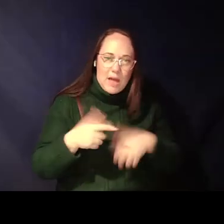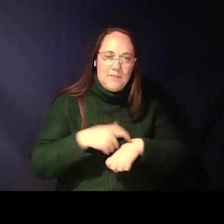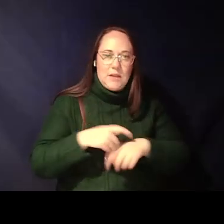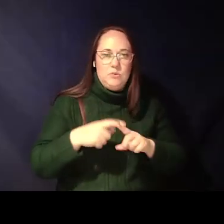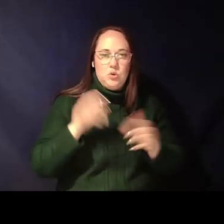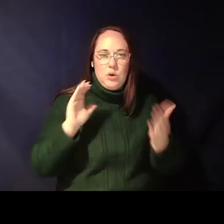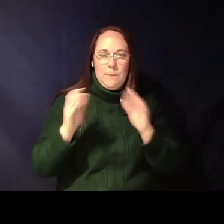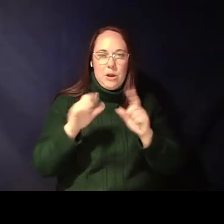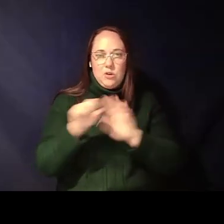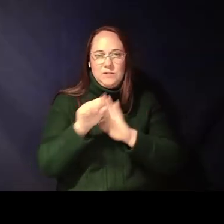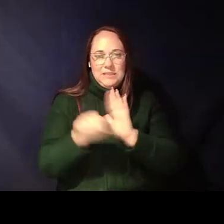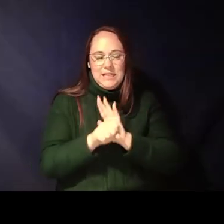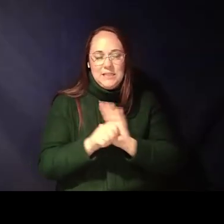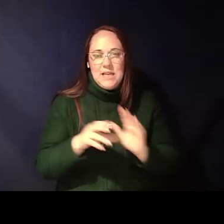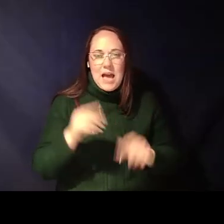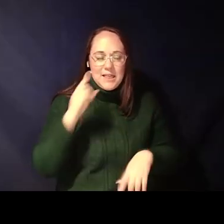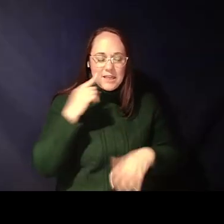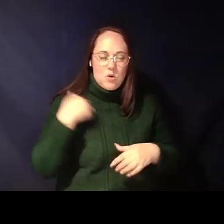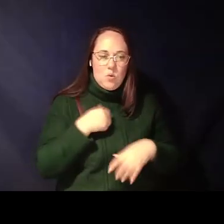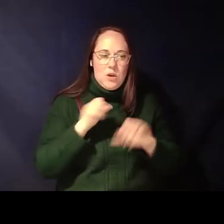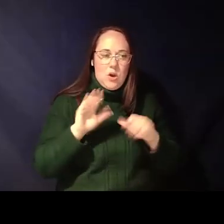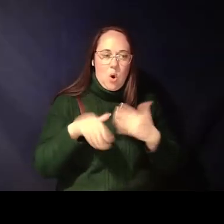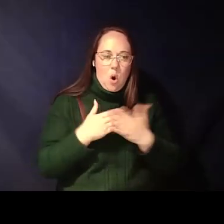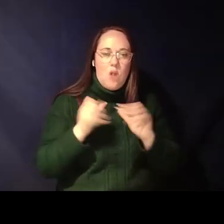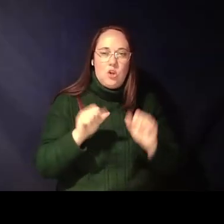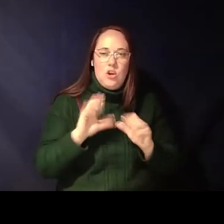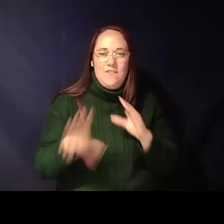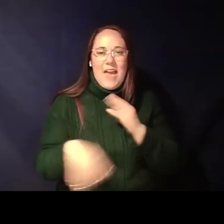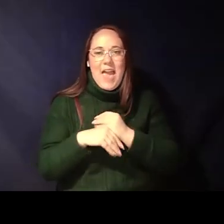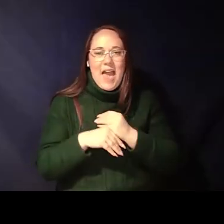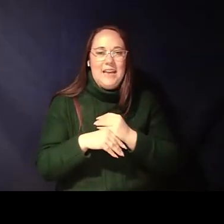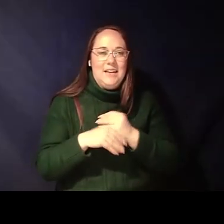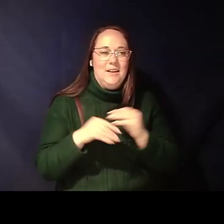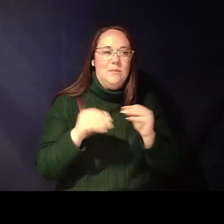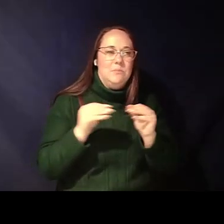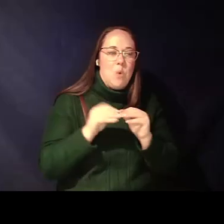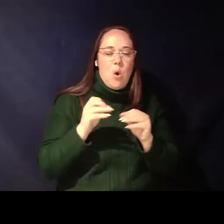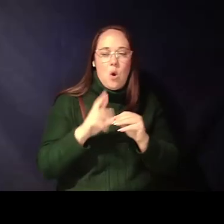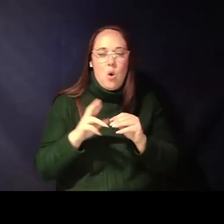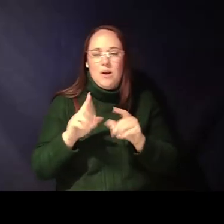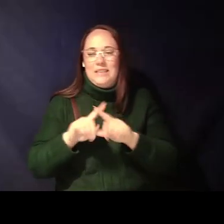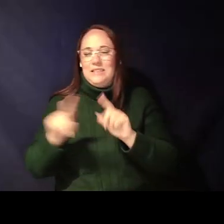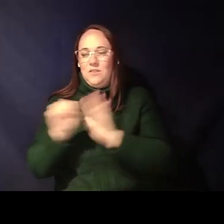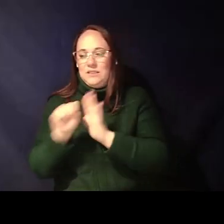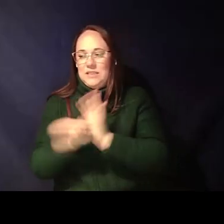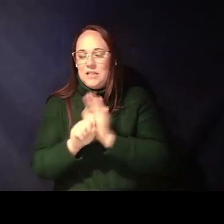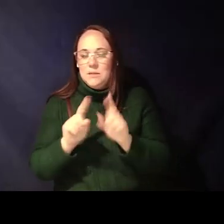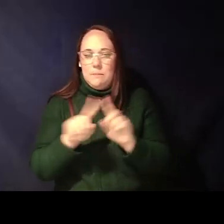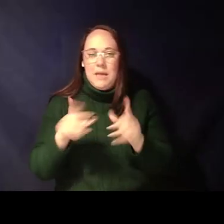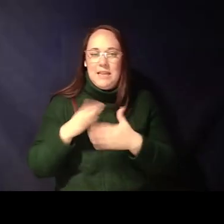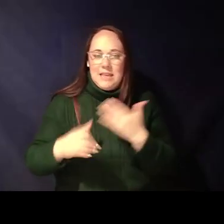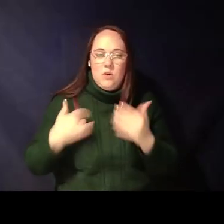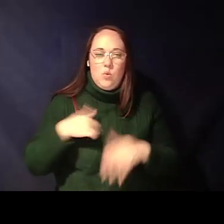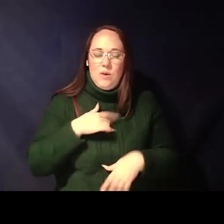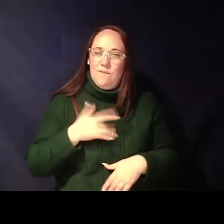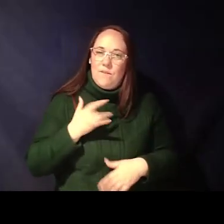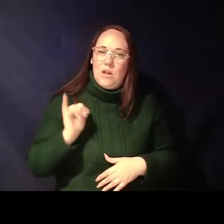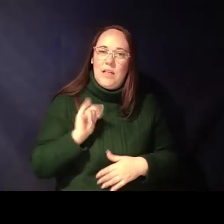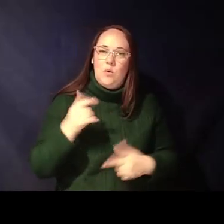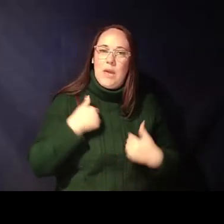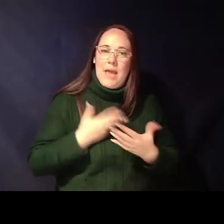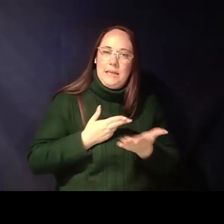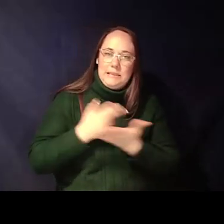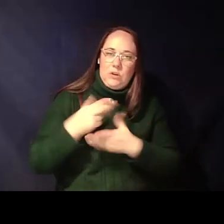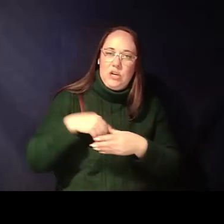states. I think we all could have made arguments for adding more or different, but I do think we at the end felt like we had some real integrity in the process